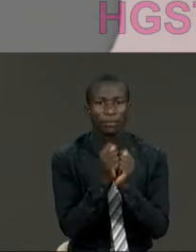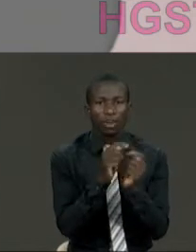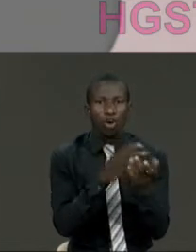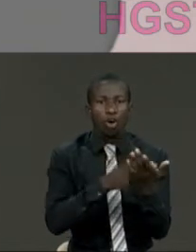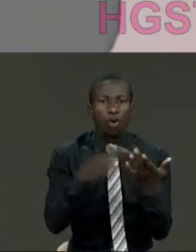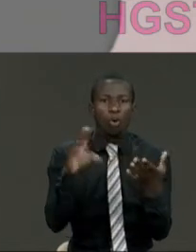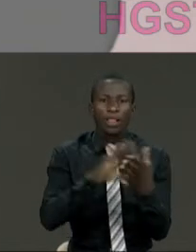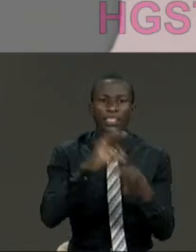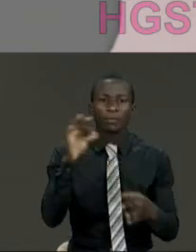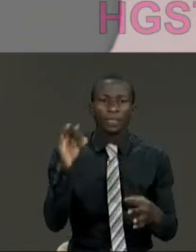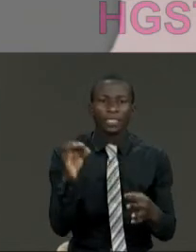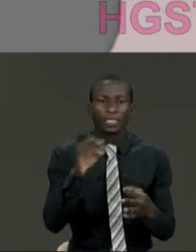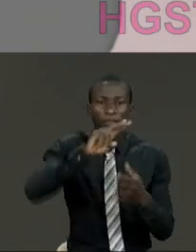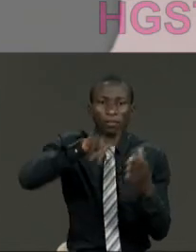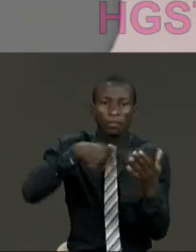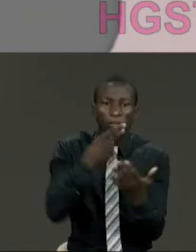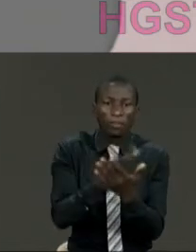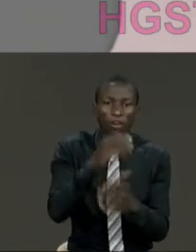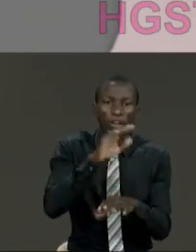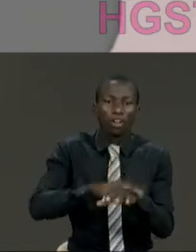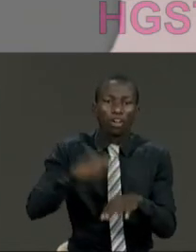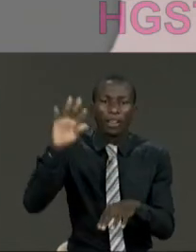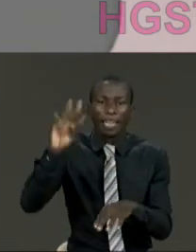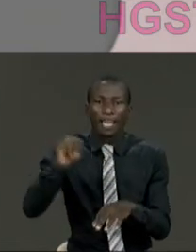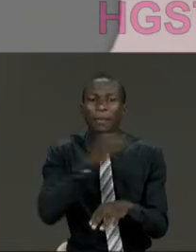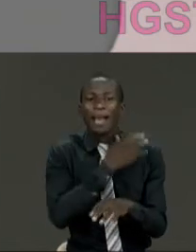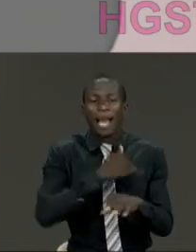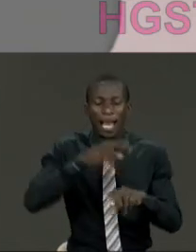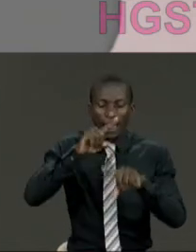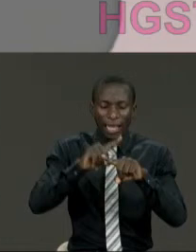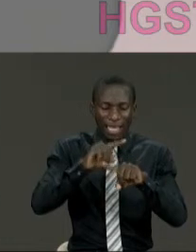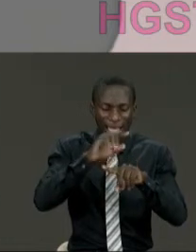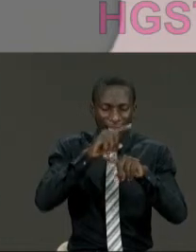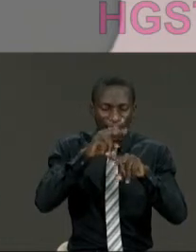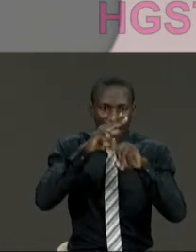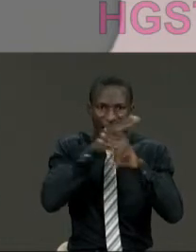of fire and rest upon them. And